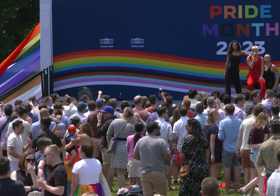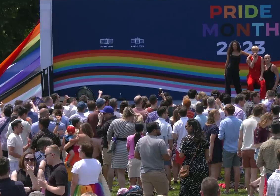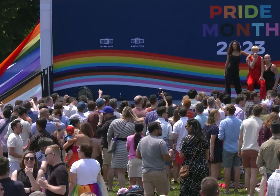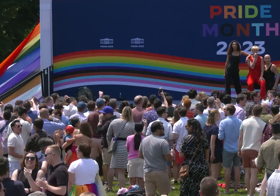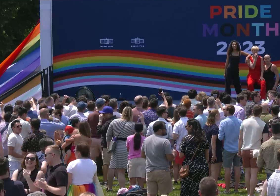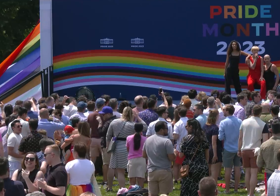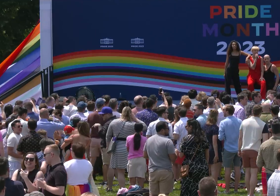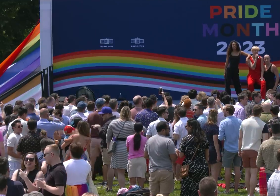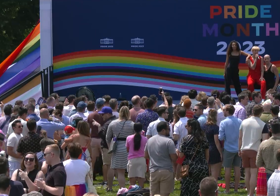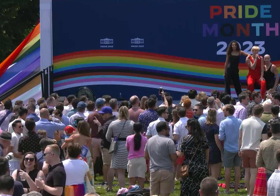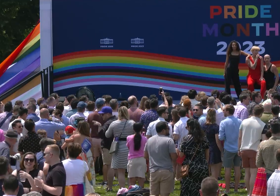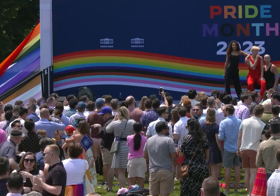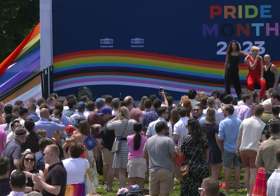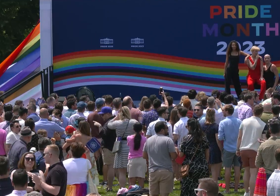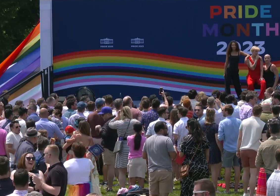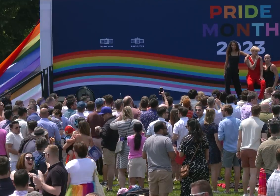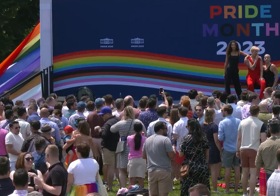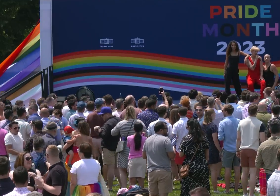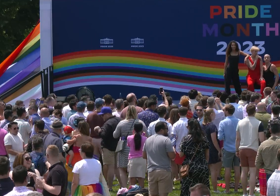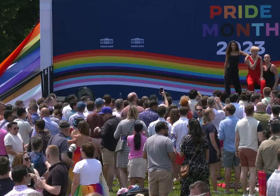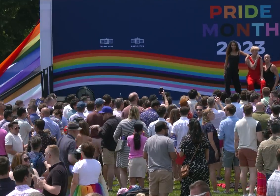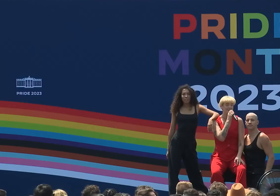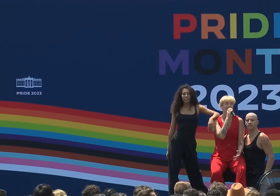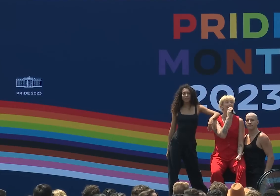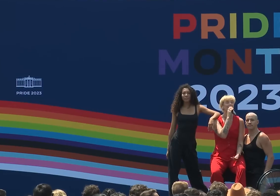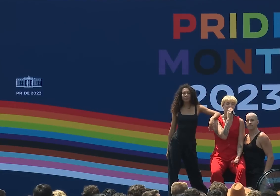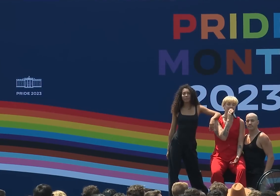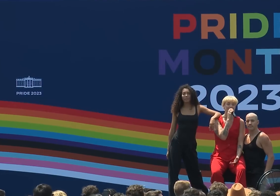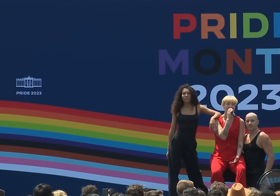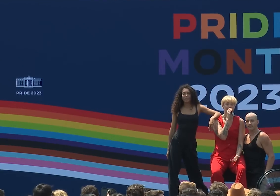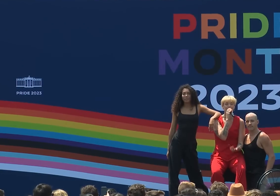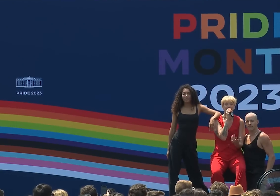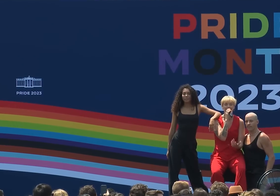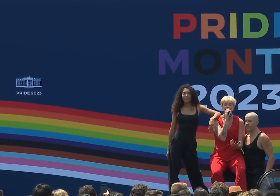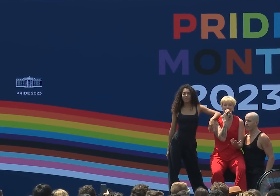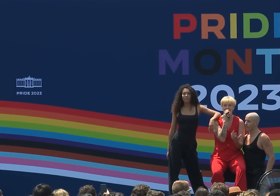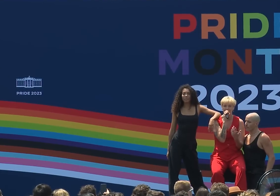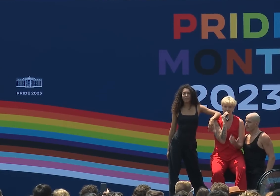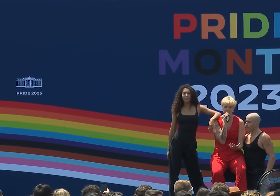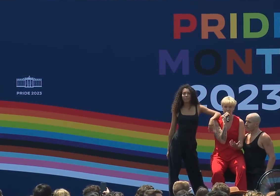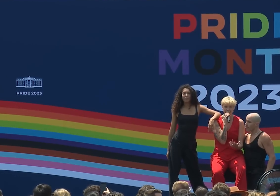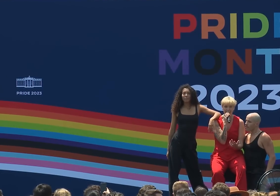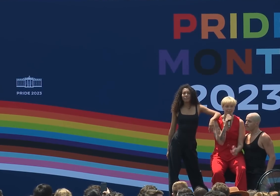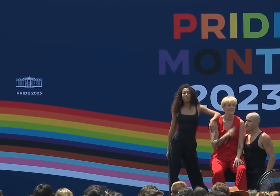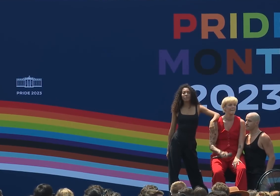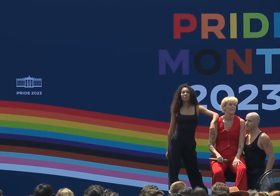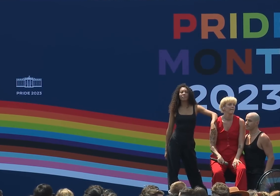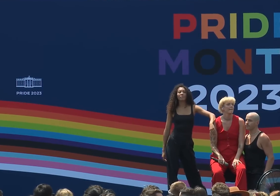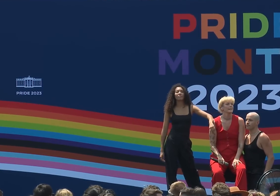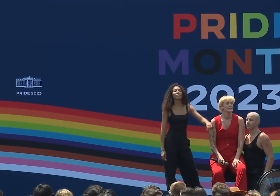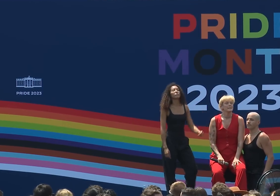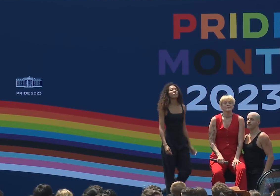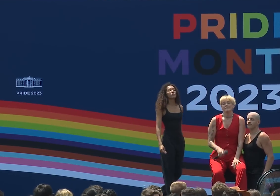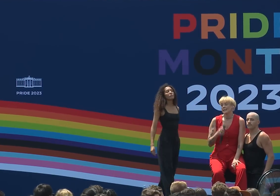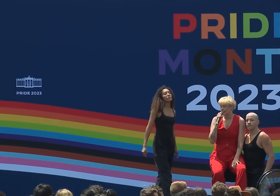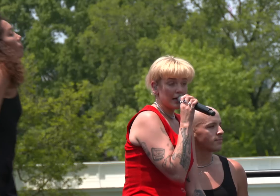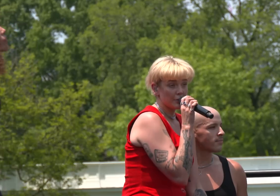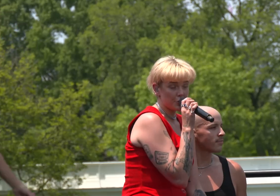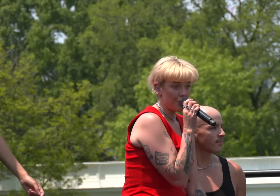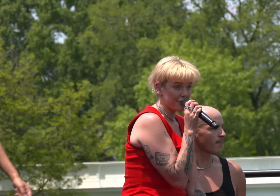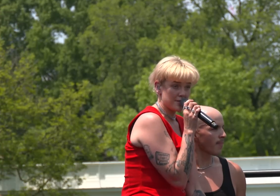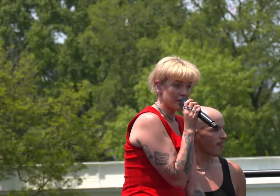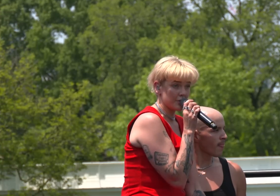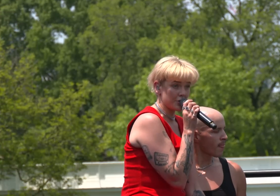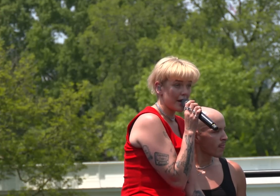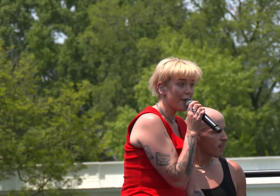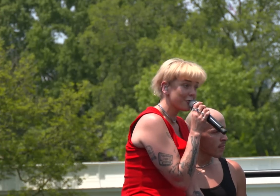couple records come and gone. Never thought it'd take this long. Sometimes I wonder who the hell I'm fooling. Got